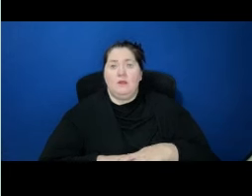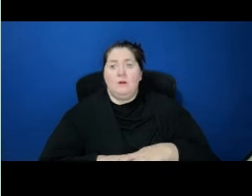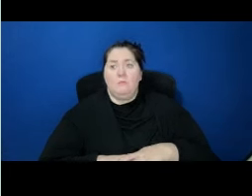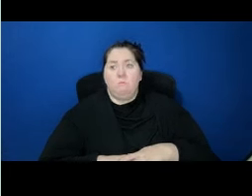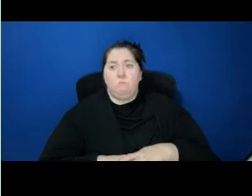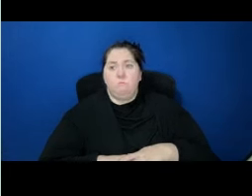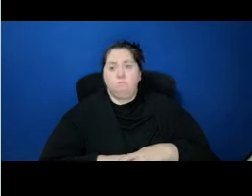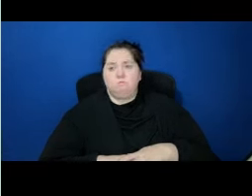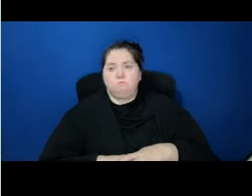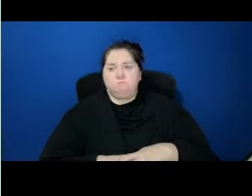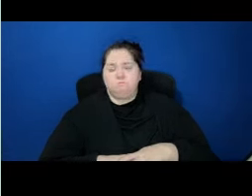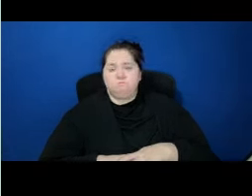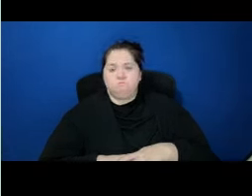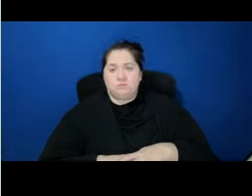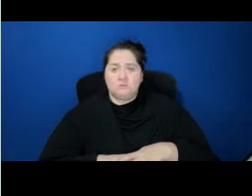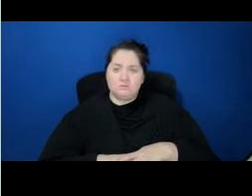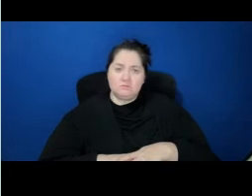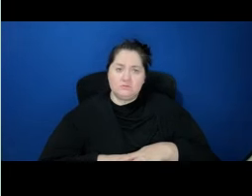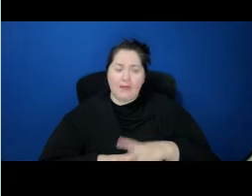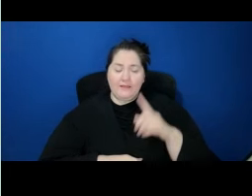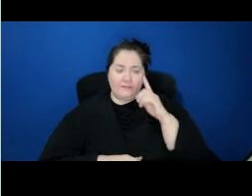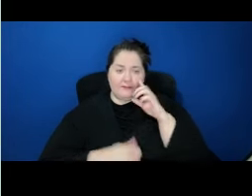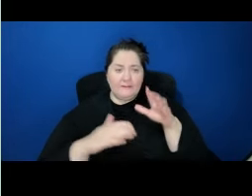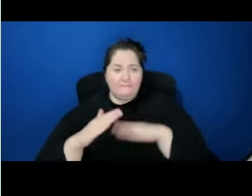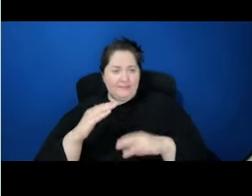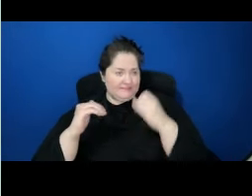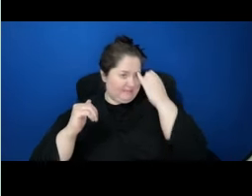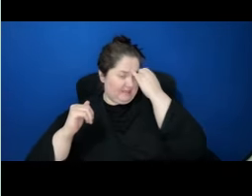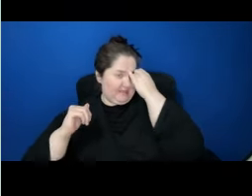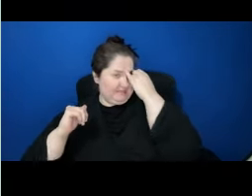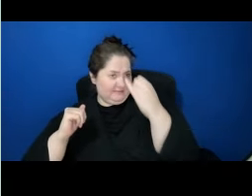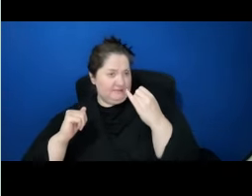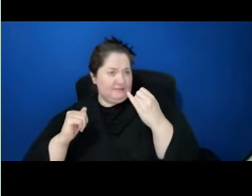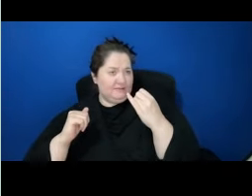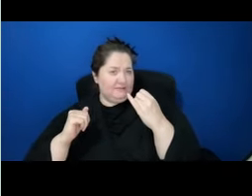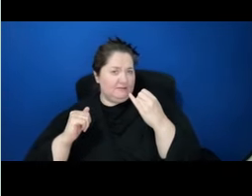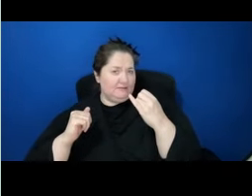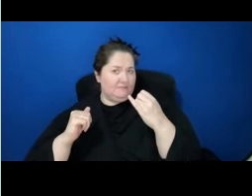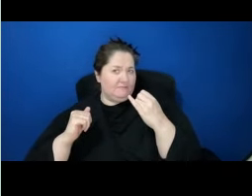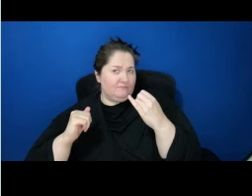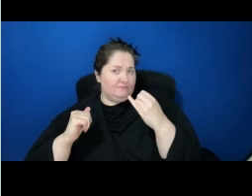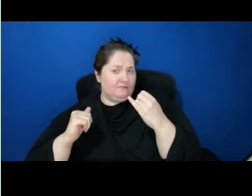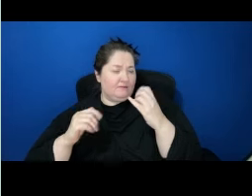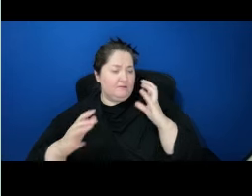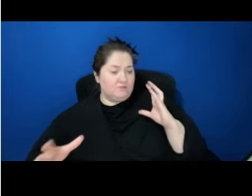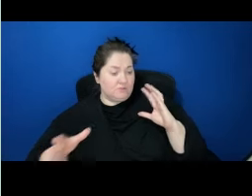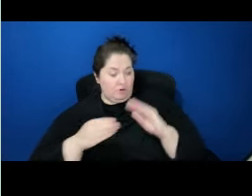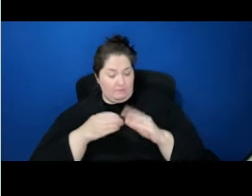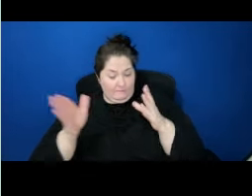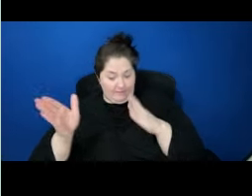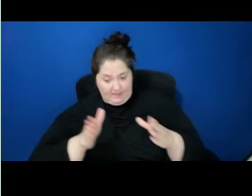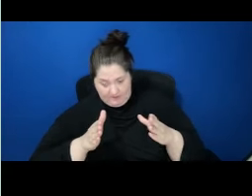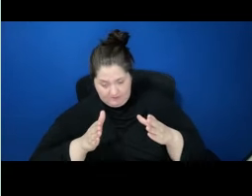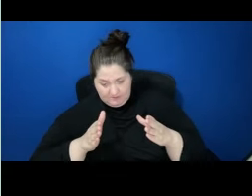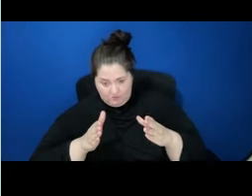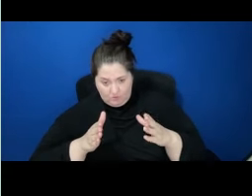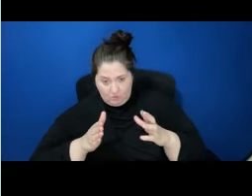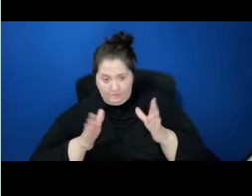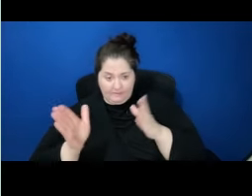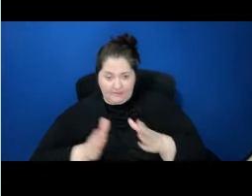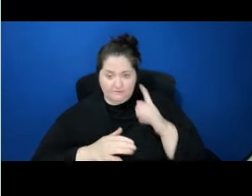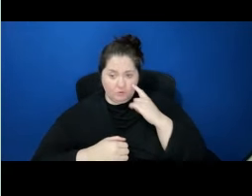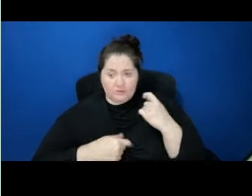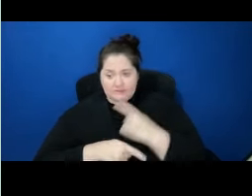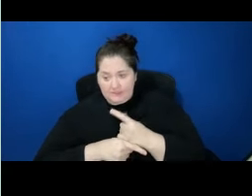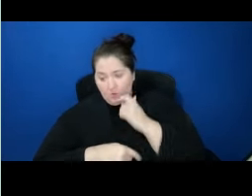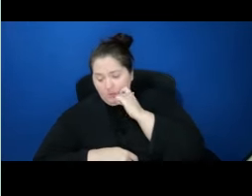Well, I think that the basic idea of does the comprehensive plan generally, are we planning for today or